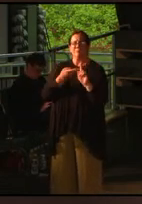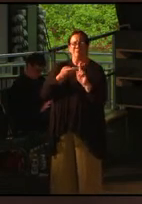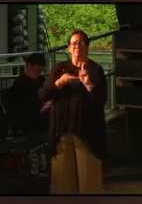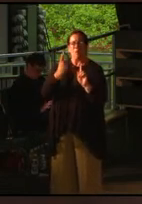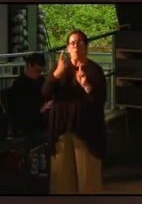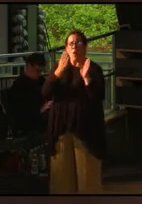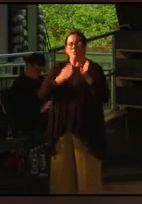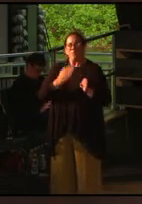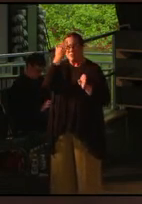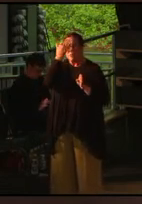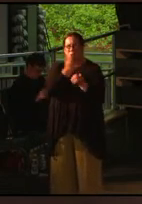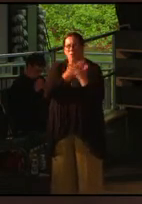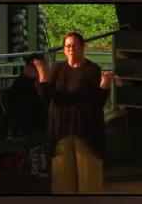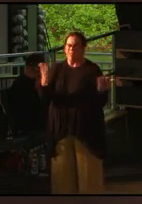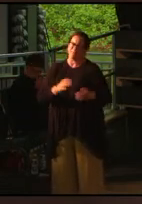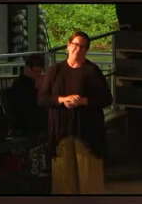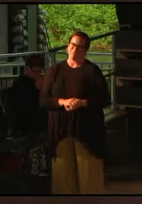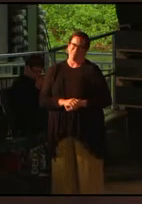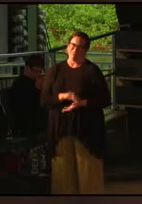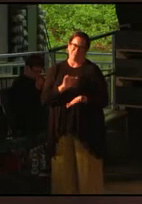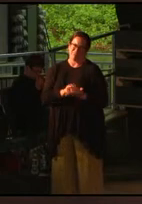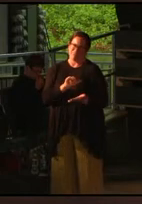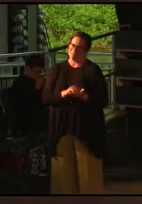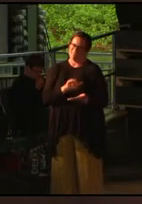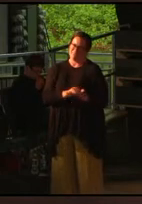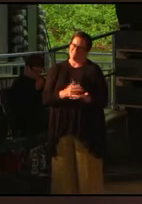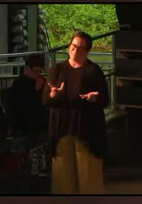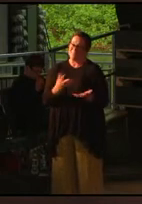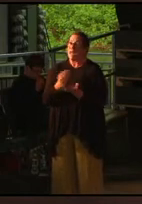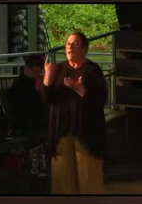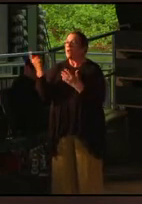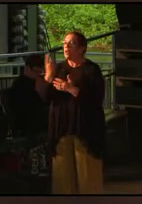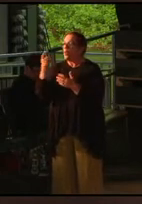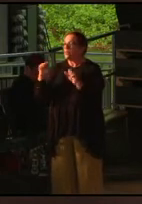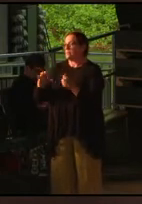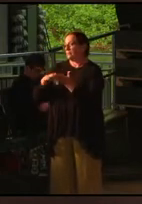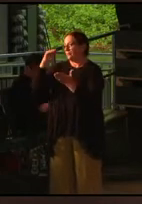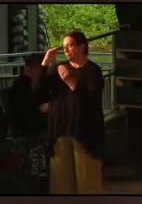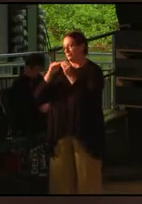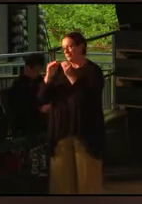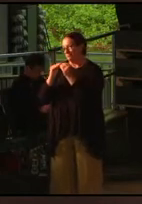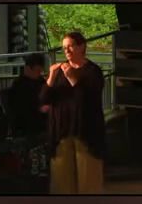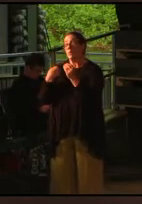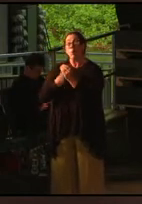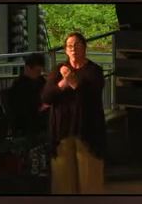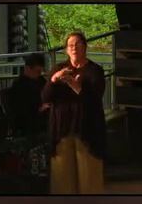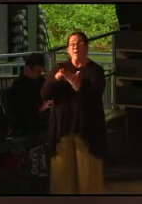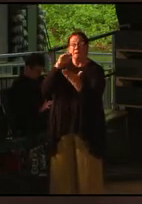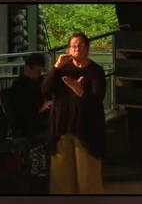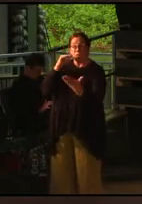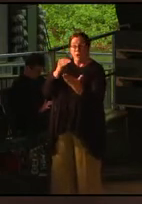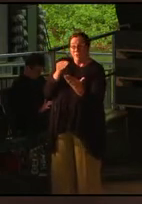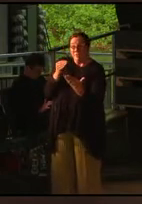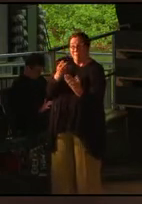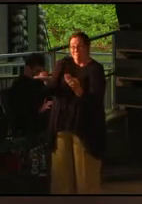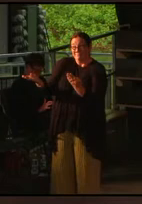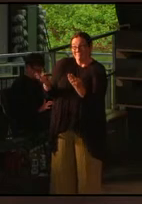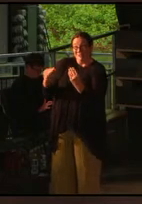is always more to learn. We have learned from you that we don't know as much as we